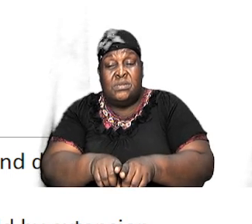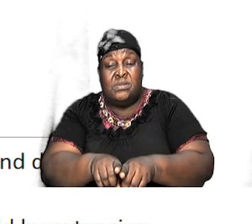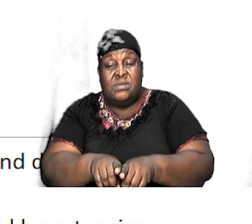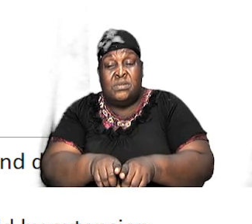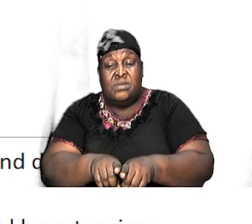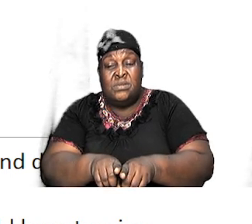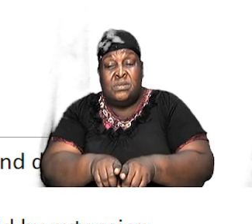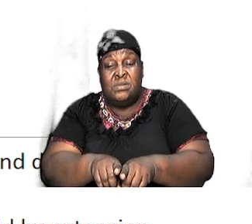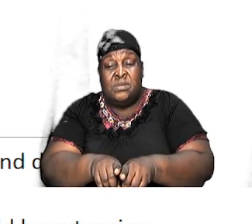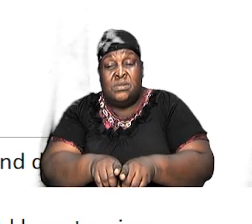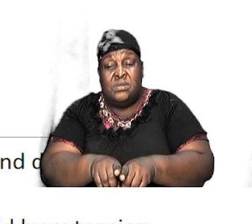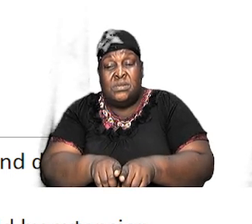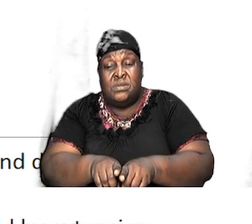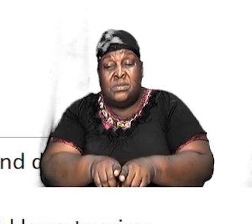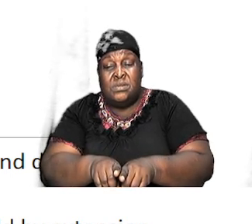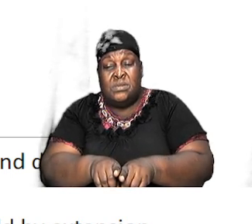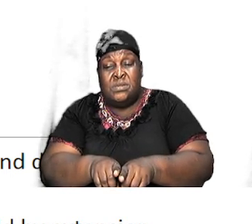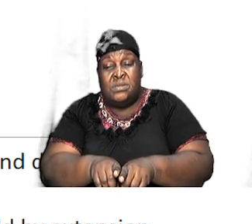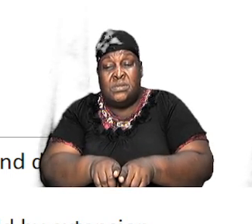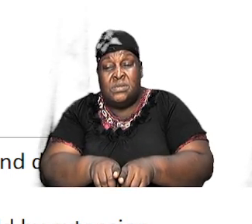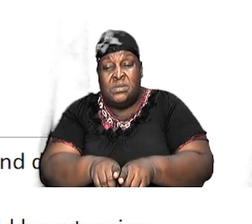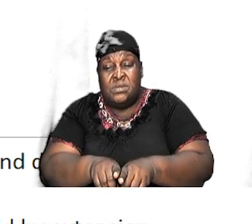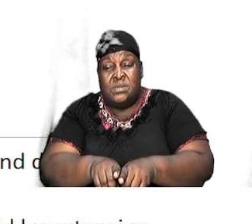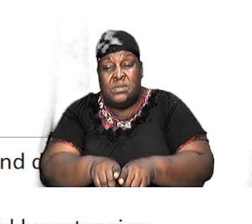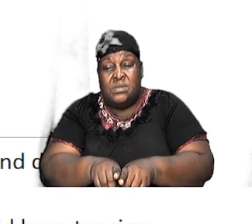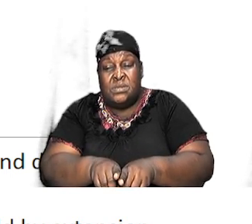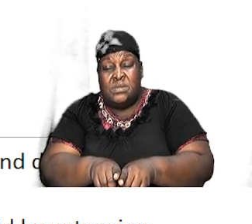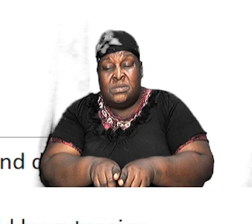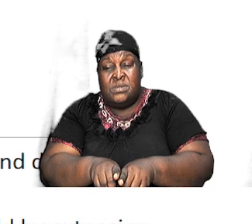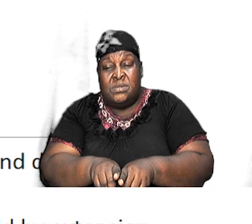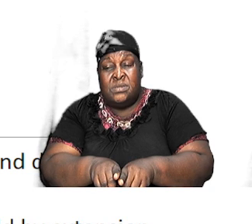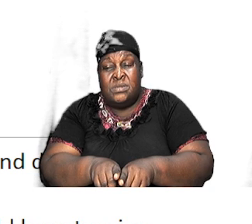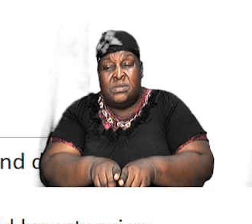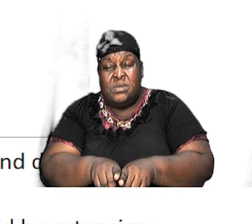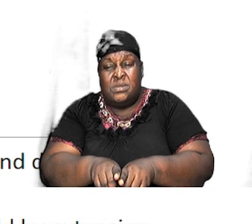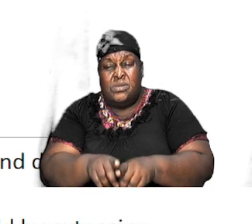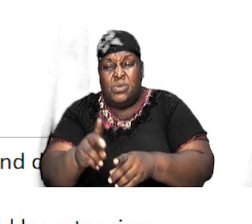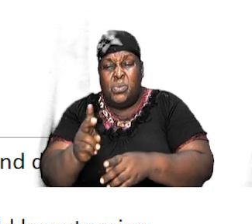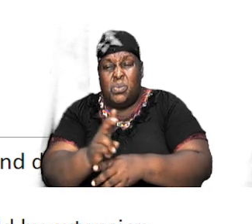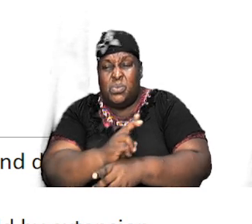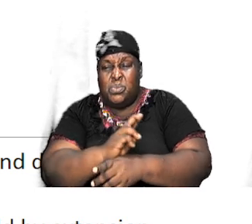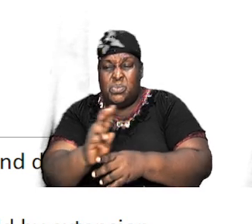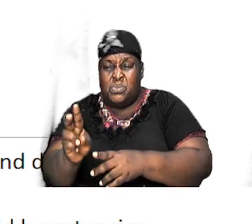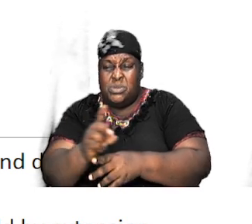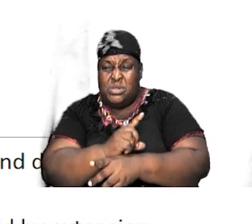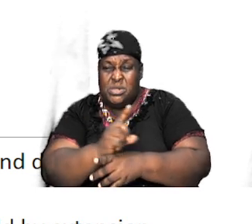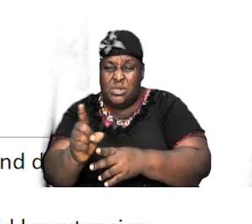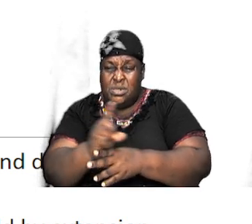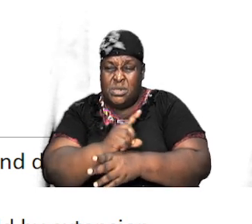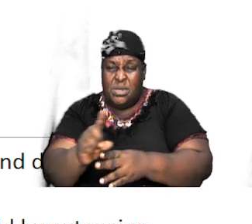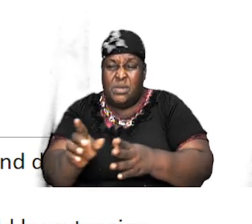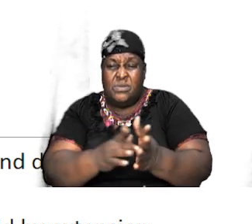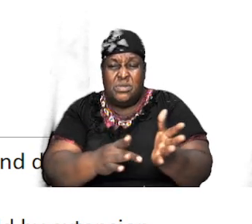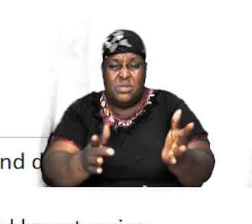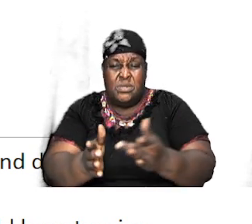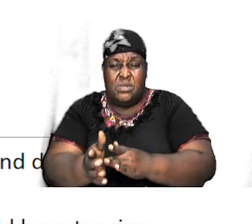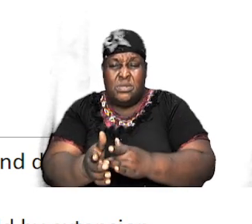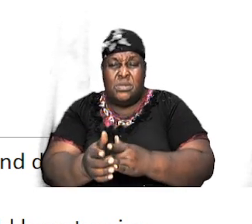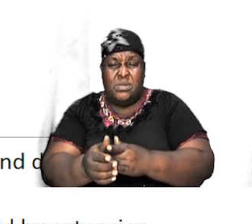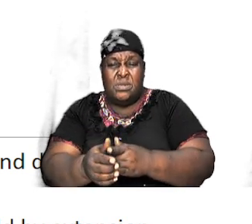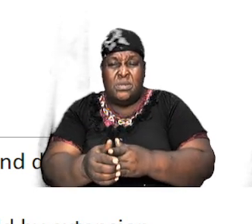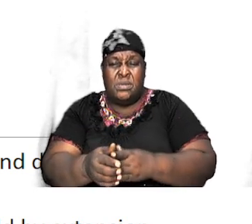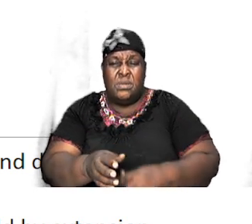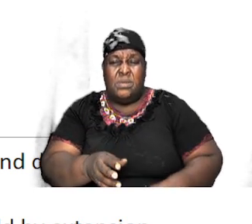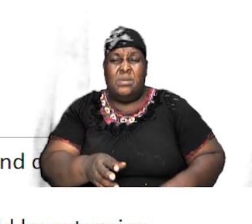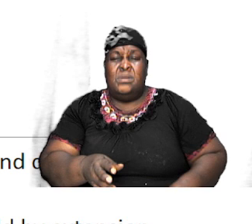if we look at these, just in terms of the genealogy that each of these writers would present. Now, Mark